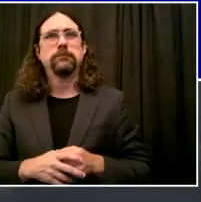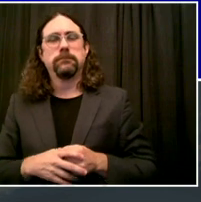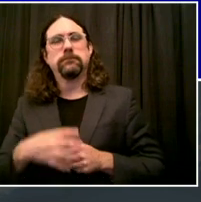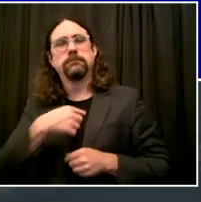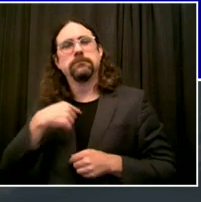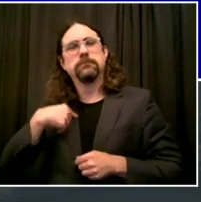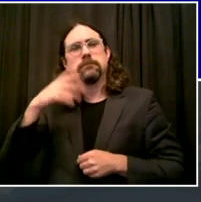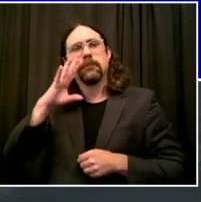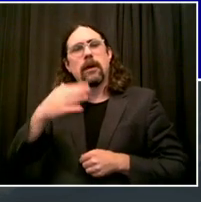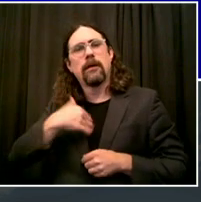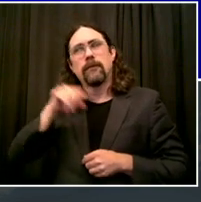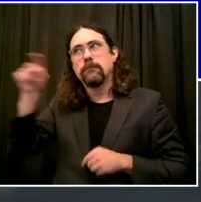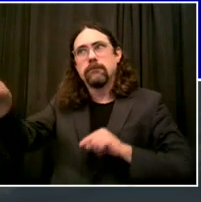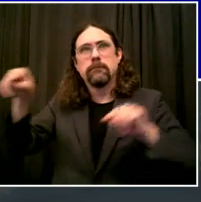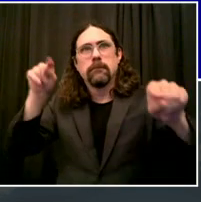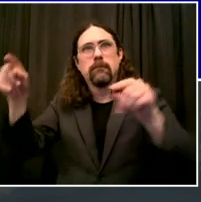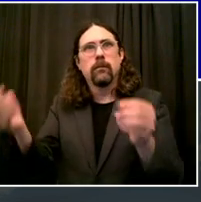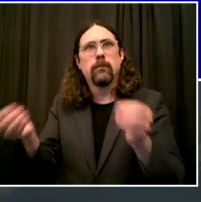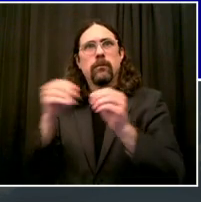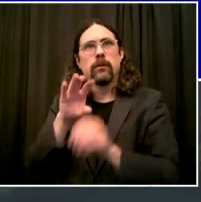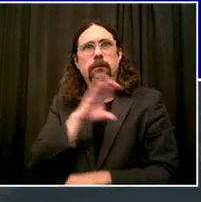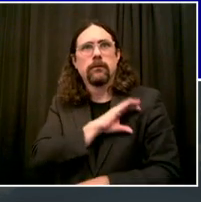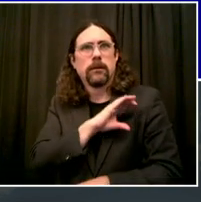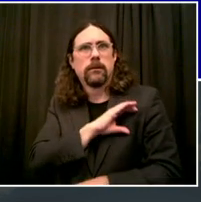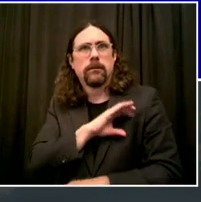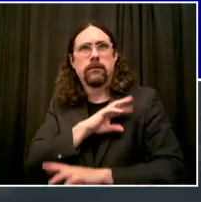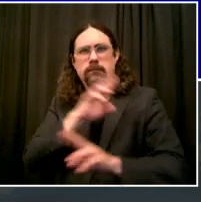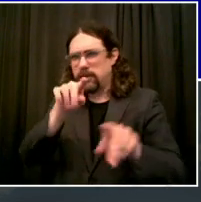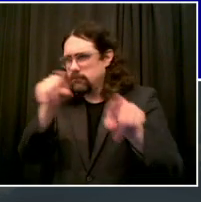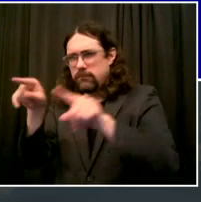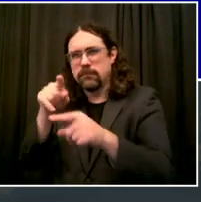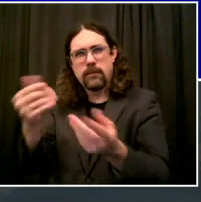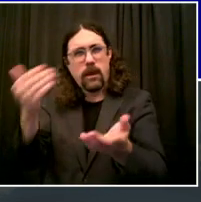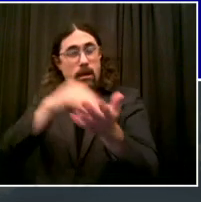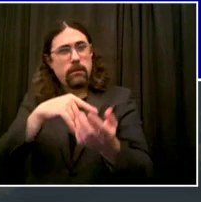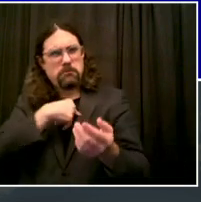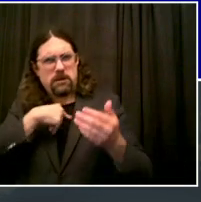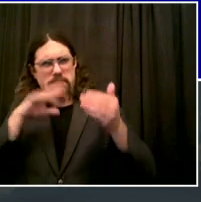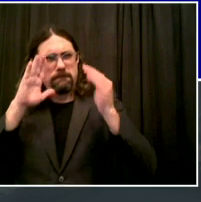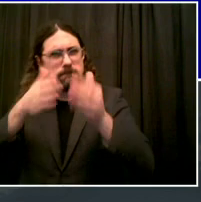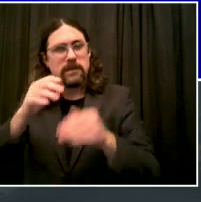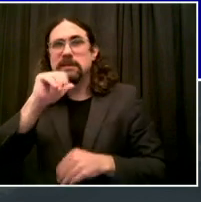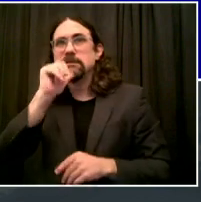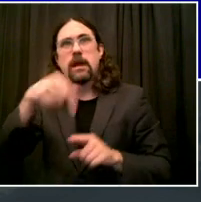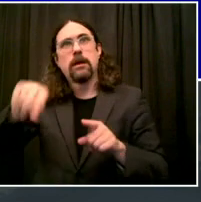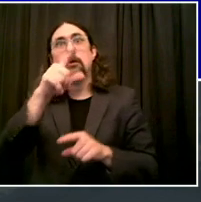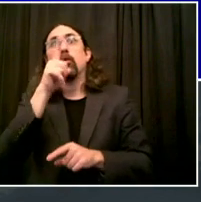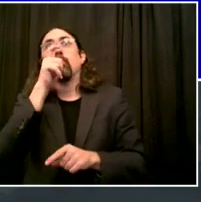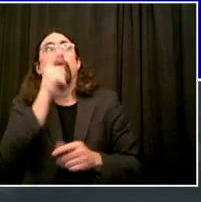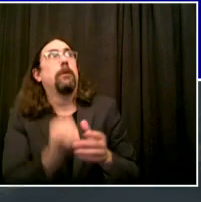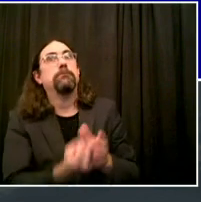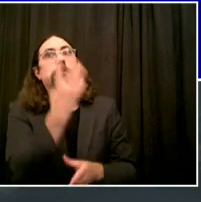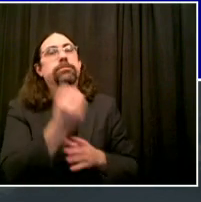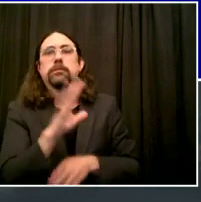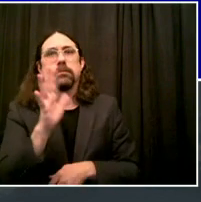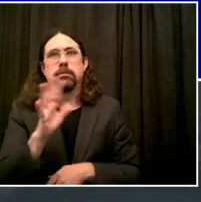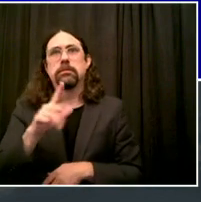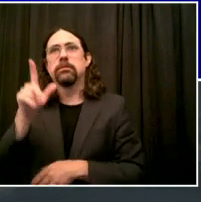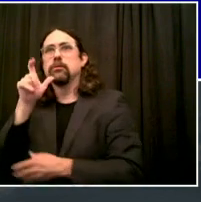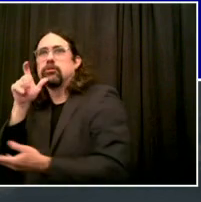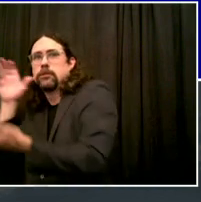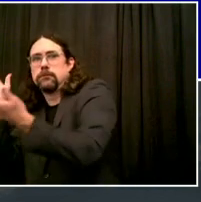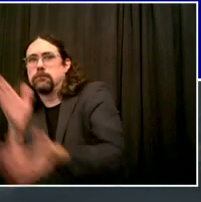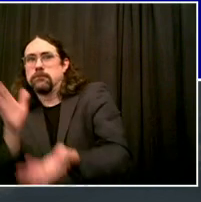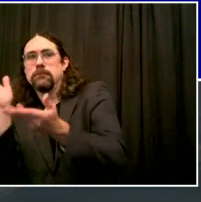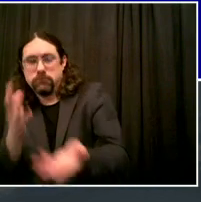suppliers. There'll be all sorts of actions taken, undercover buys, sting operations, finding where the supply is and cutting it